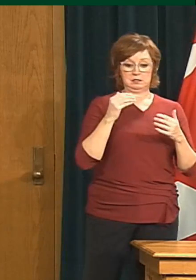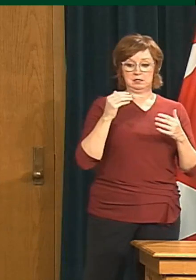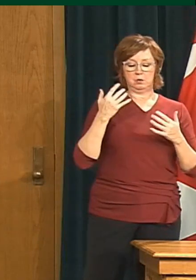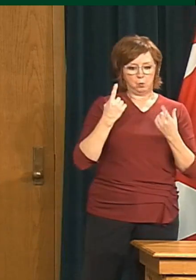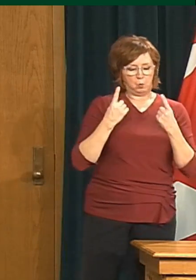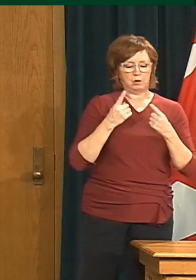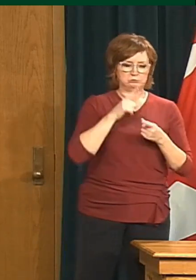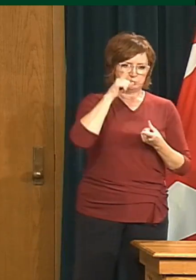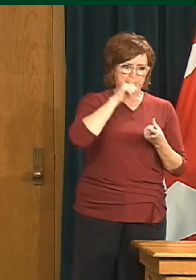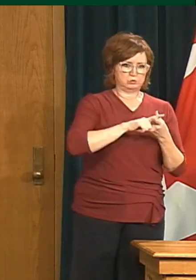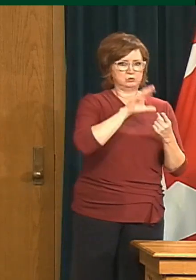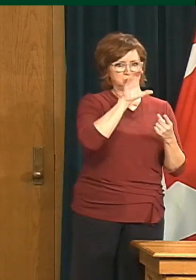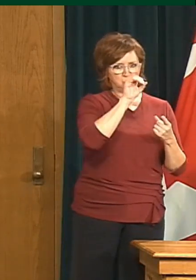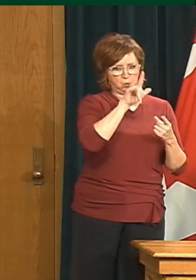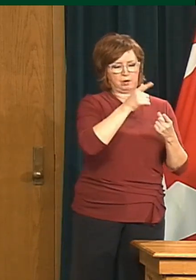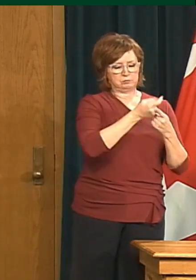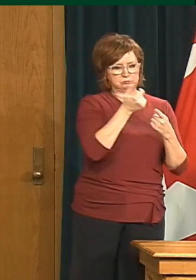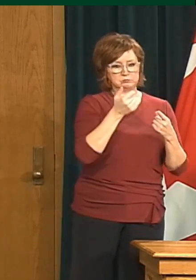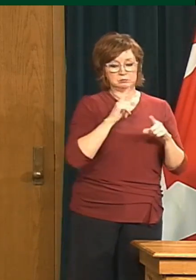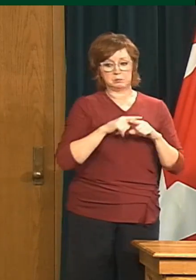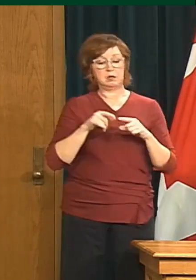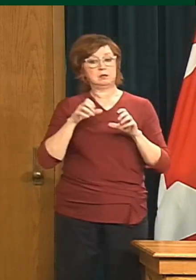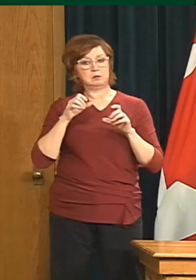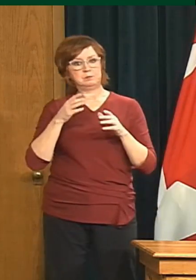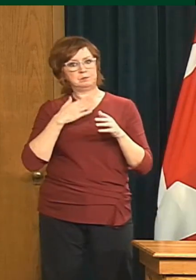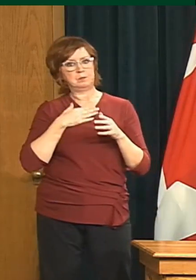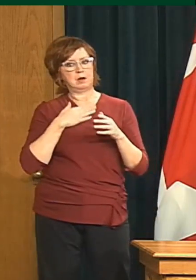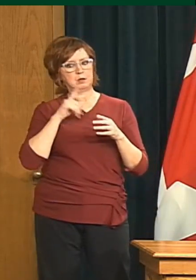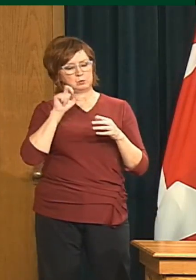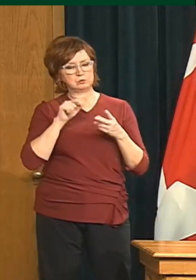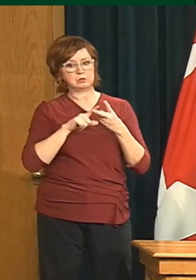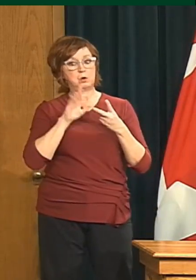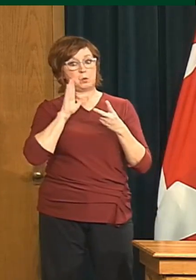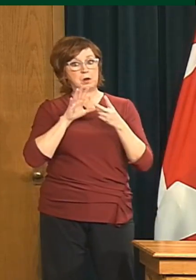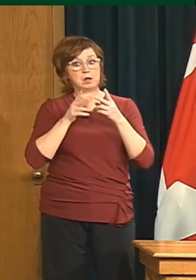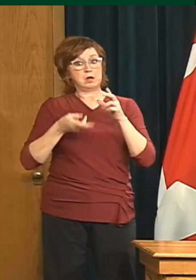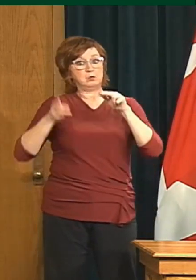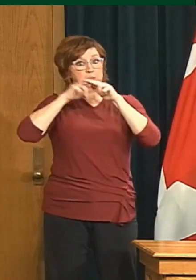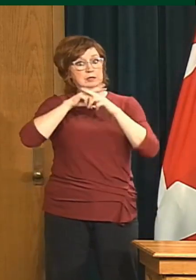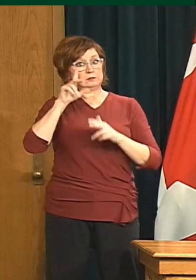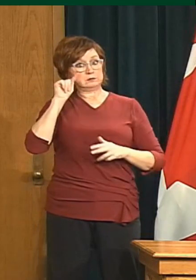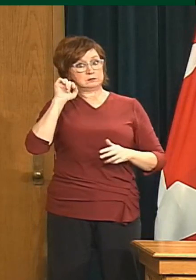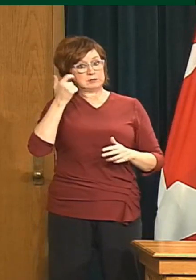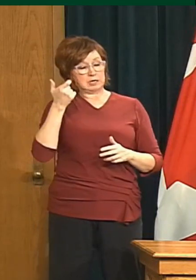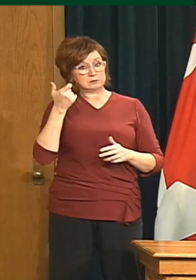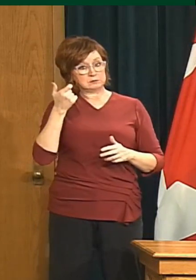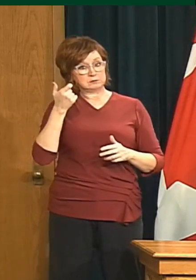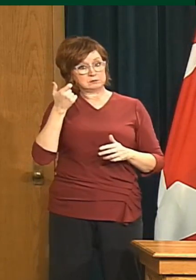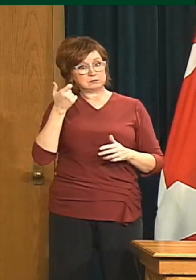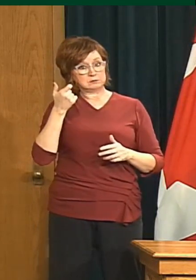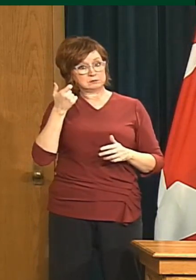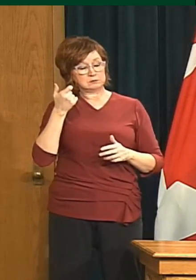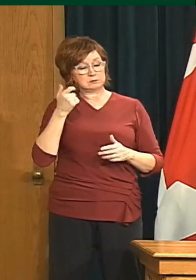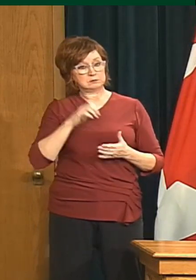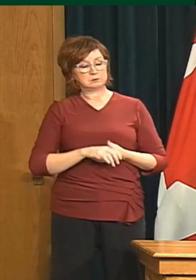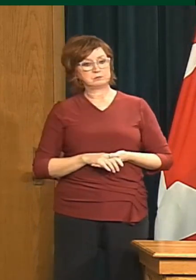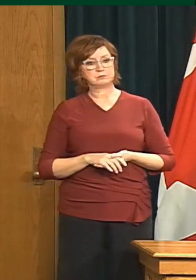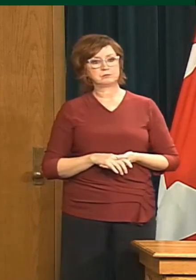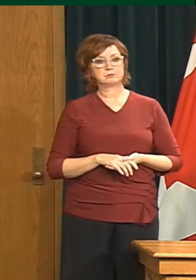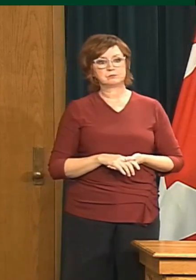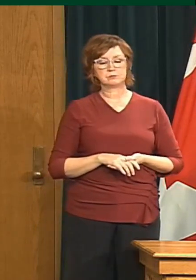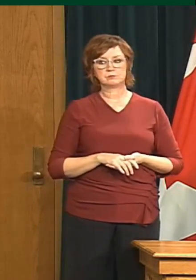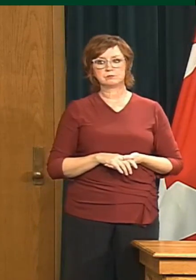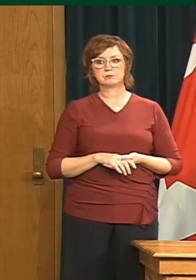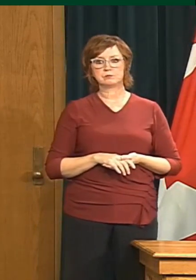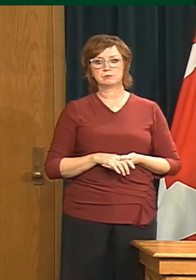but would you look at raising taxes in the years to come to make up for the losses